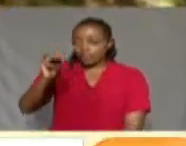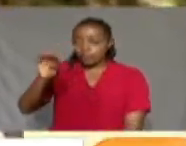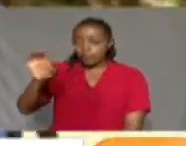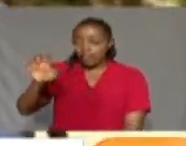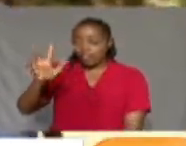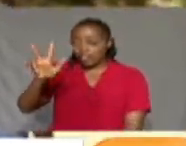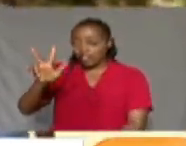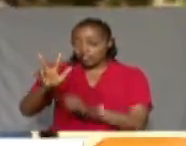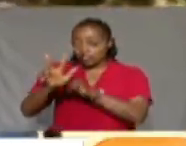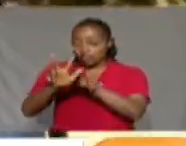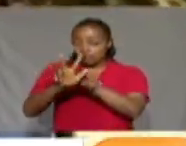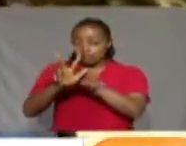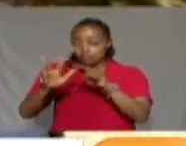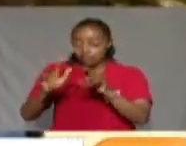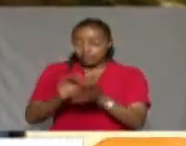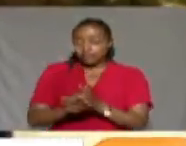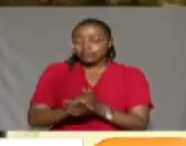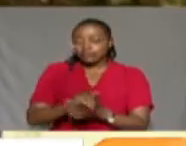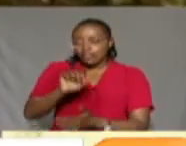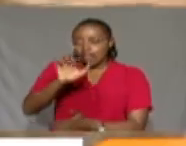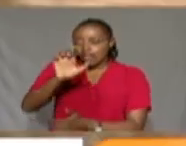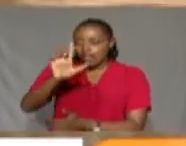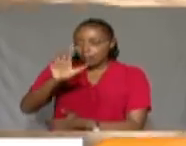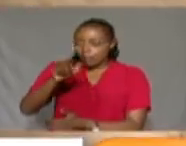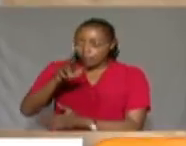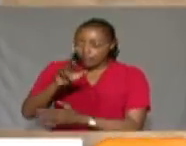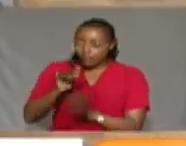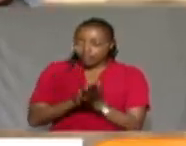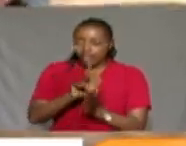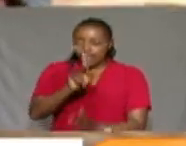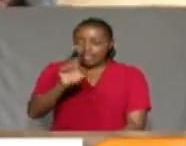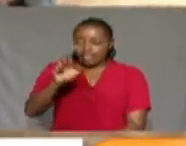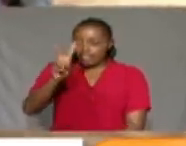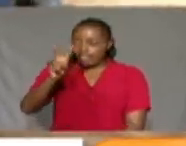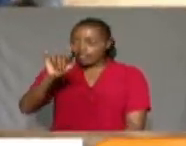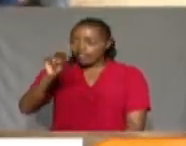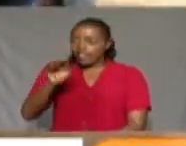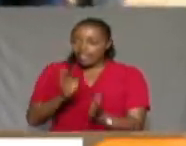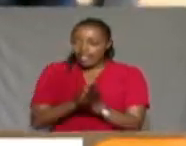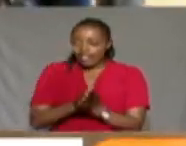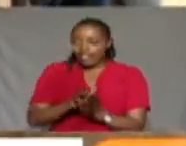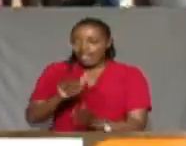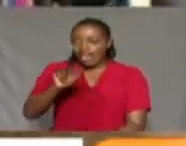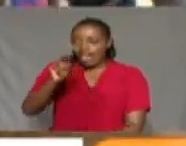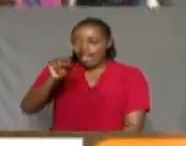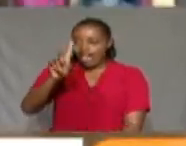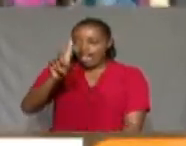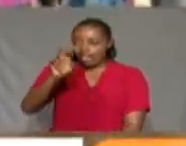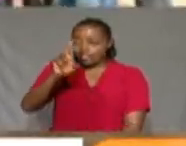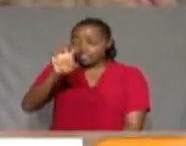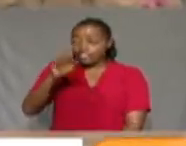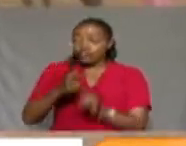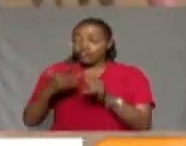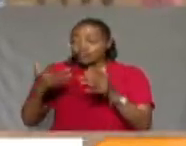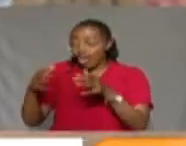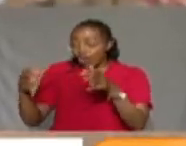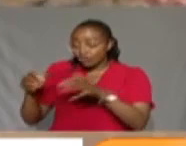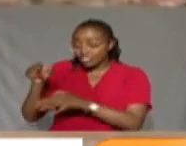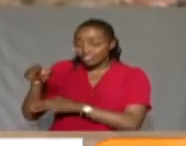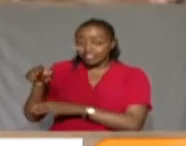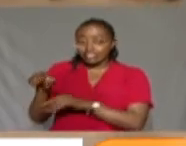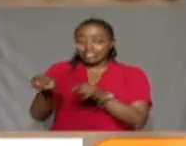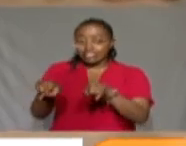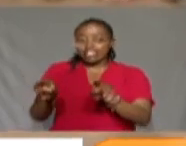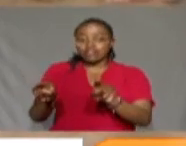The three of them, Parison Le Kachuma, Kevin Le Kimariki, and Andrea Le Napir, are from the Ilchamus community and are